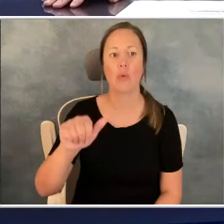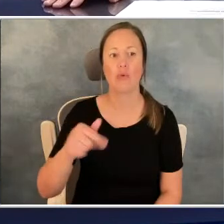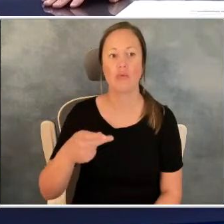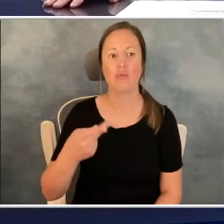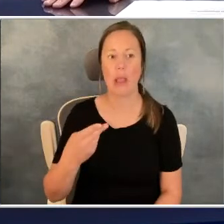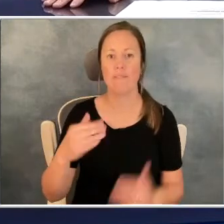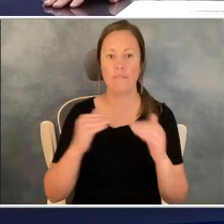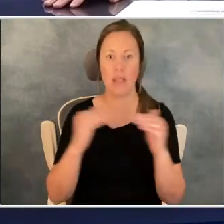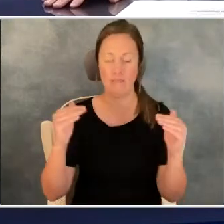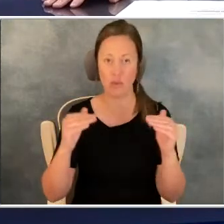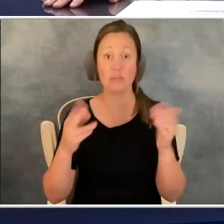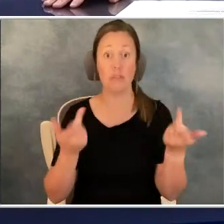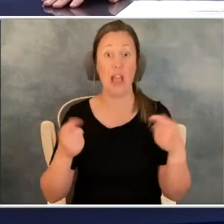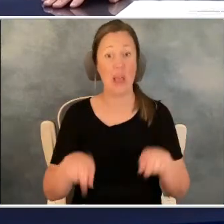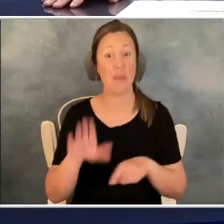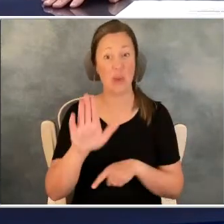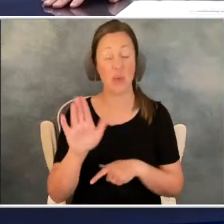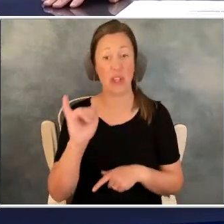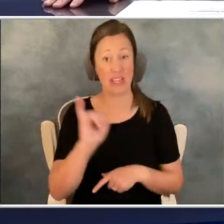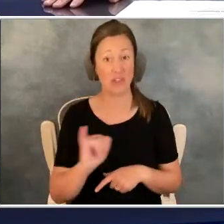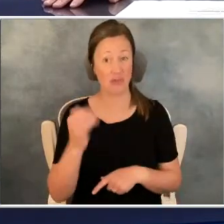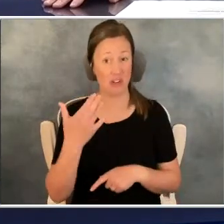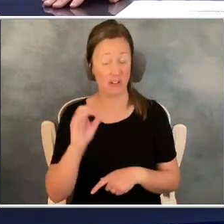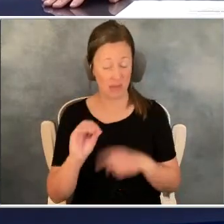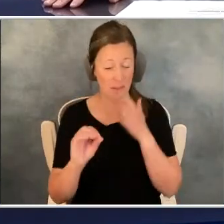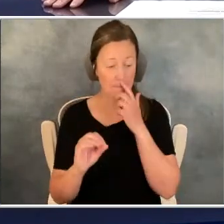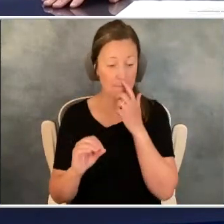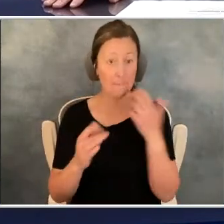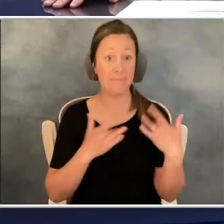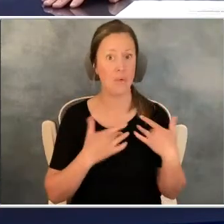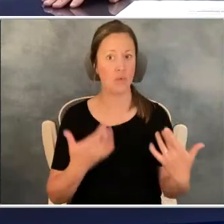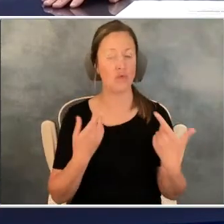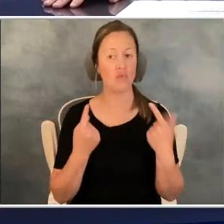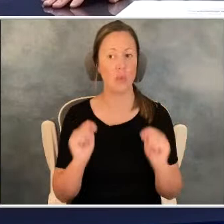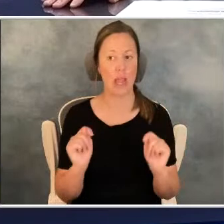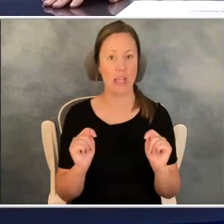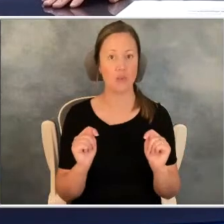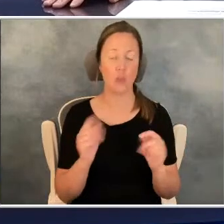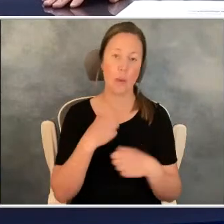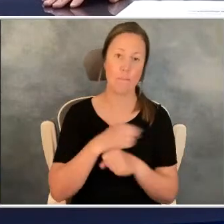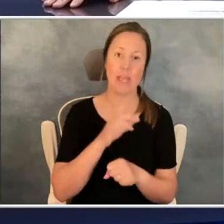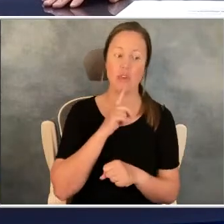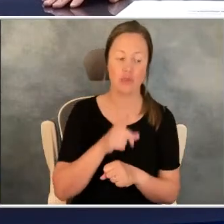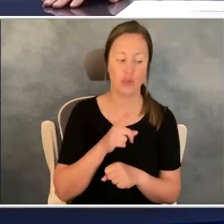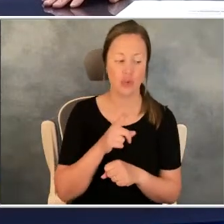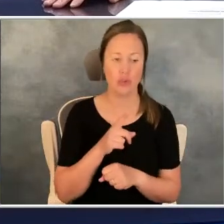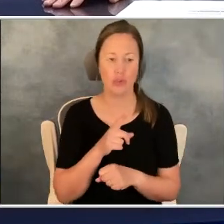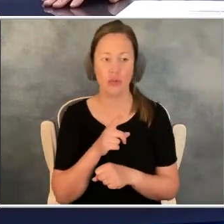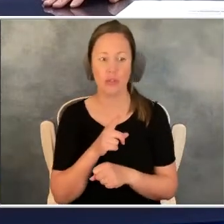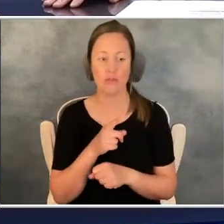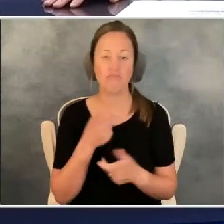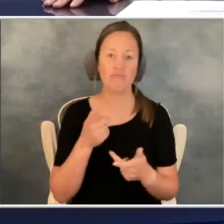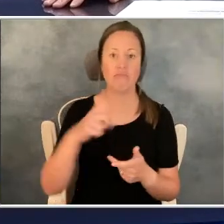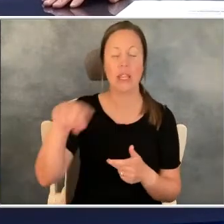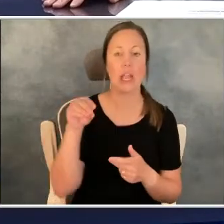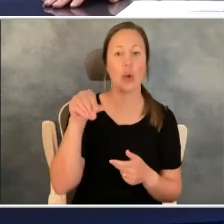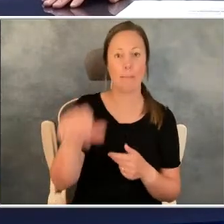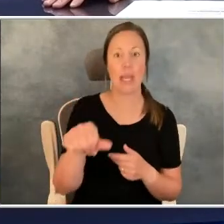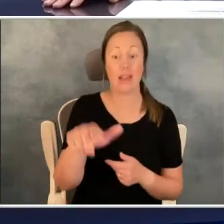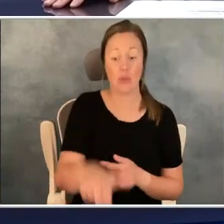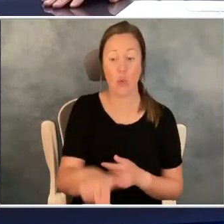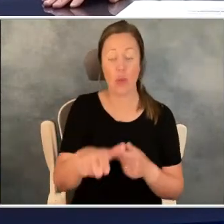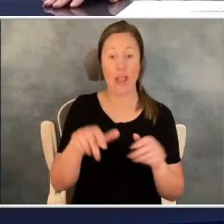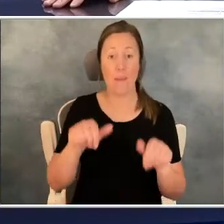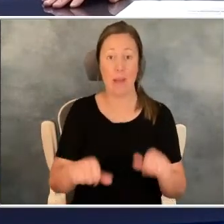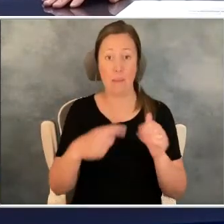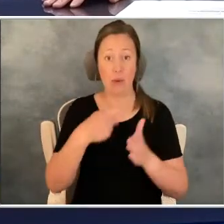is that your insurance companies try to make sure that they're paying the lowest possible price for drug